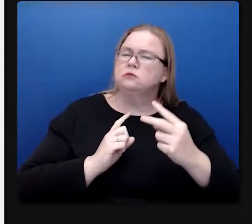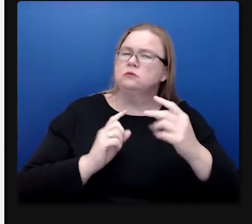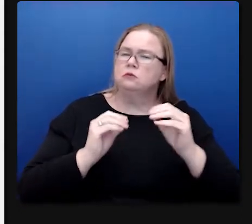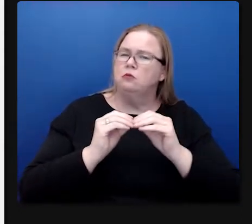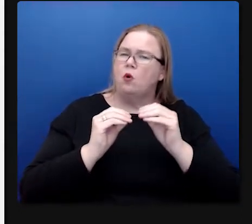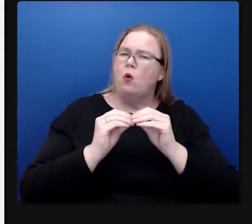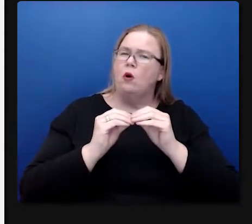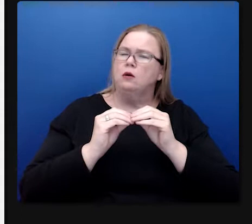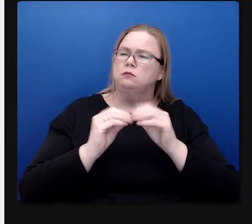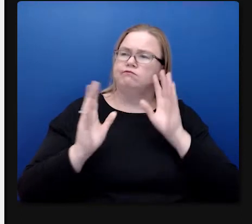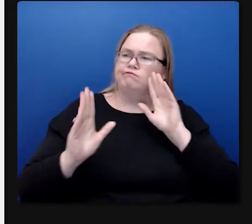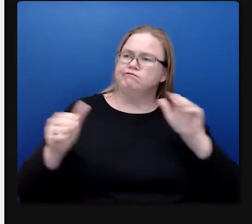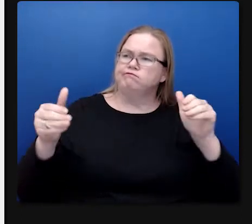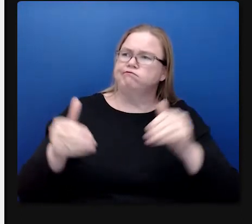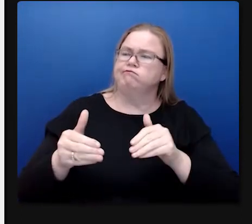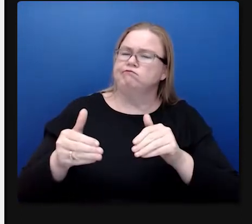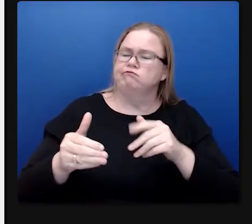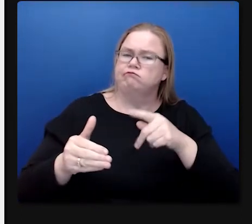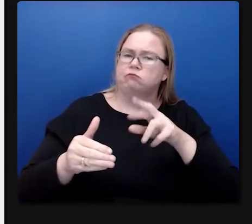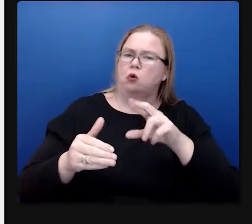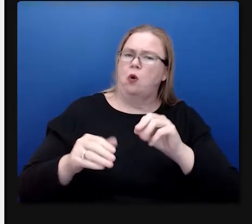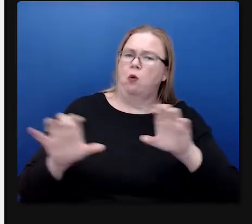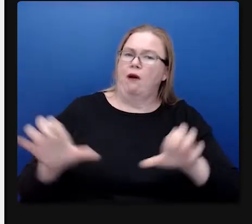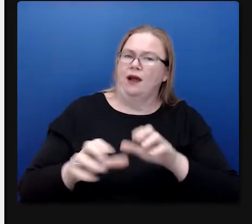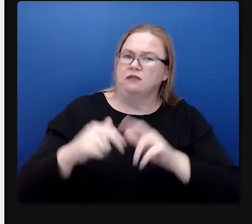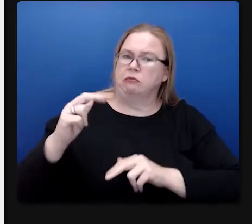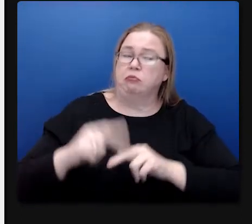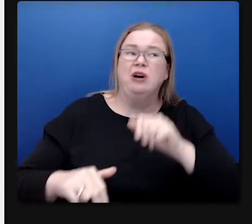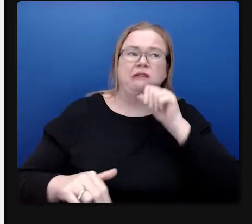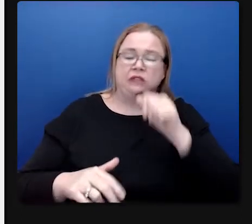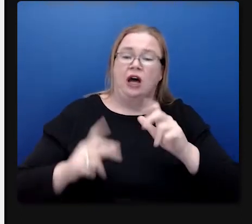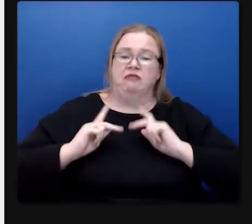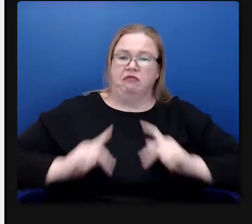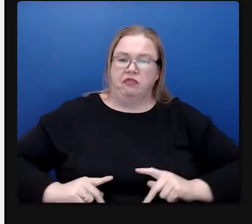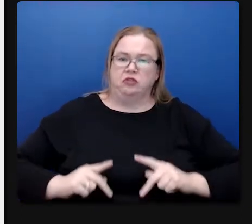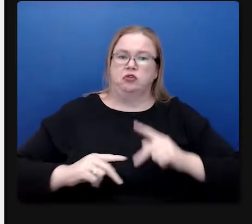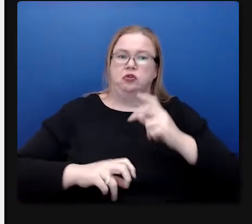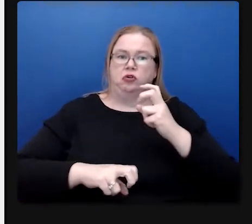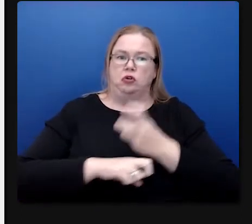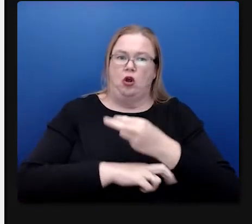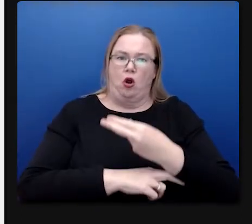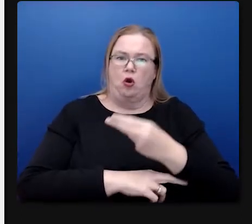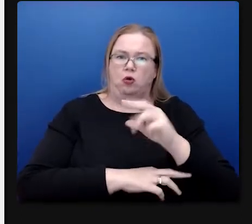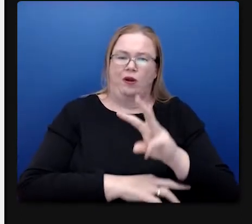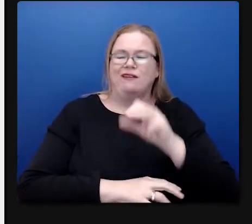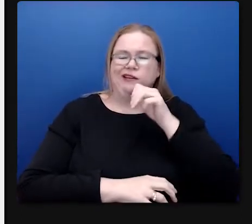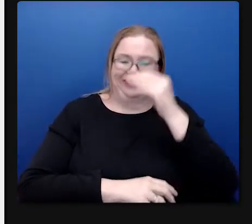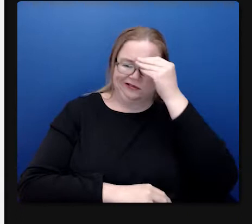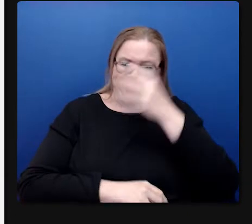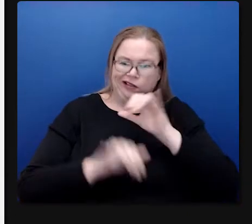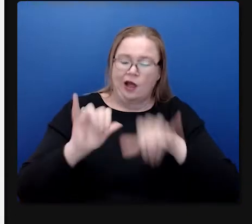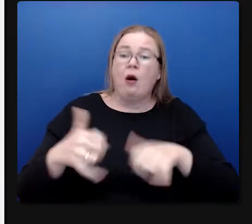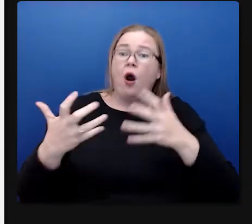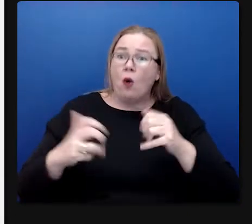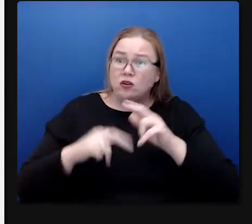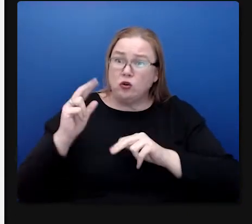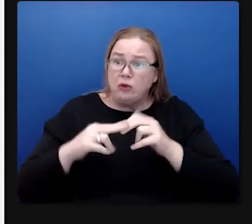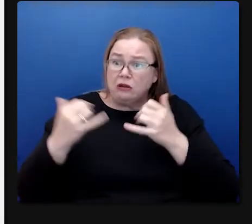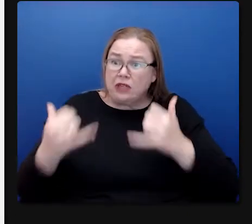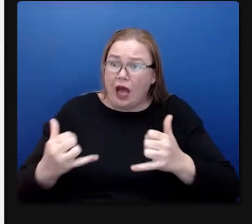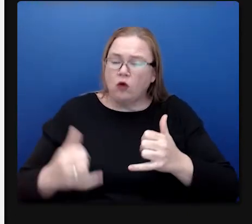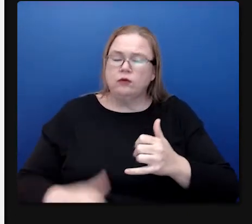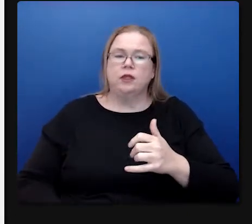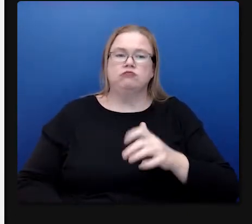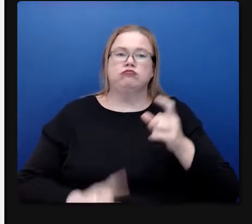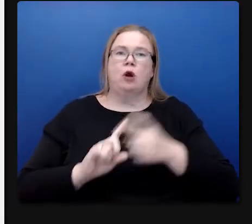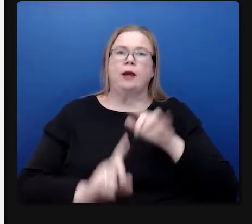you make it much more about being proactive builds. You are not maintaining physical hardware. You are not telling a build system, hey, I want to build now. They